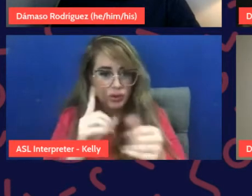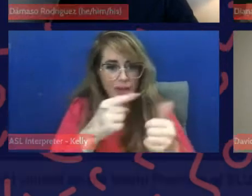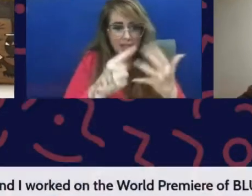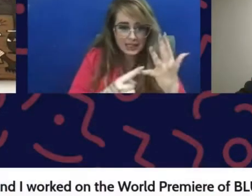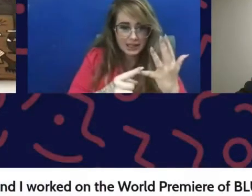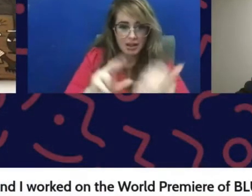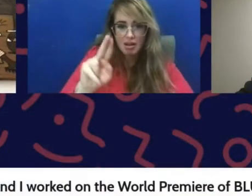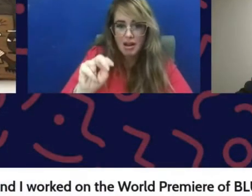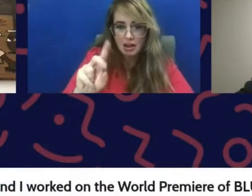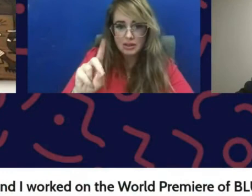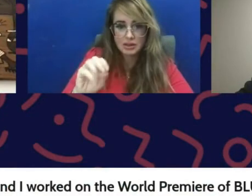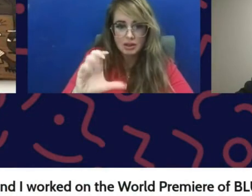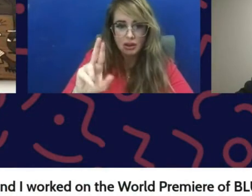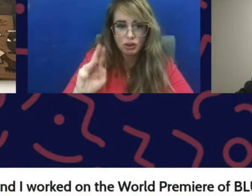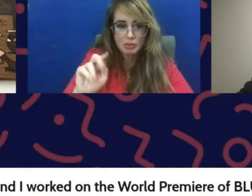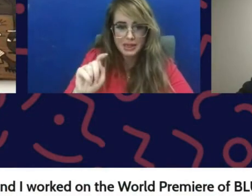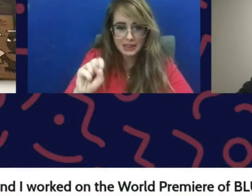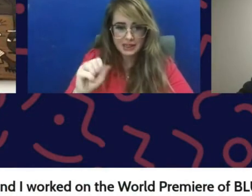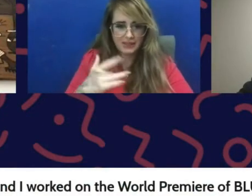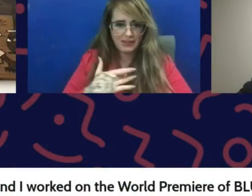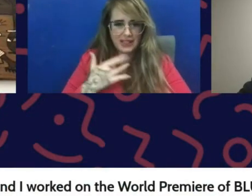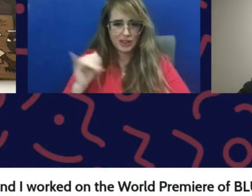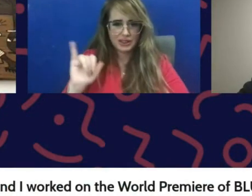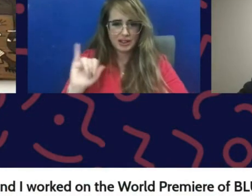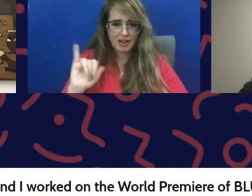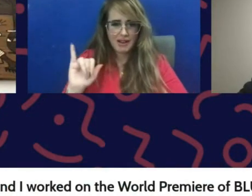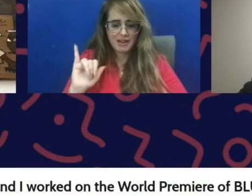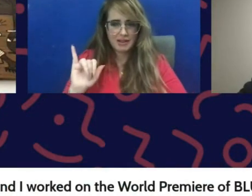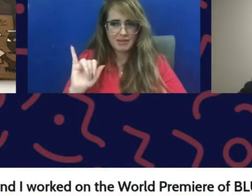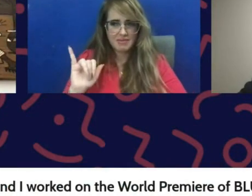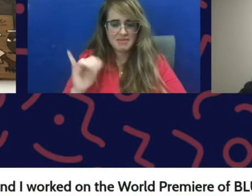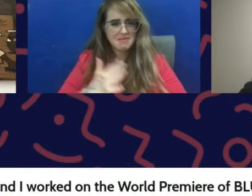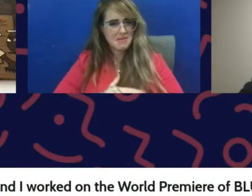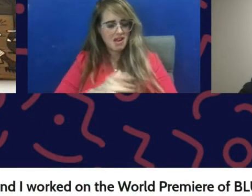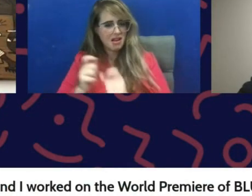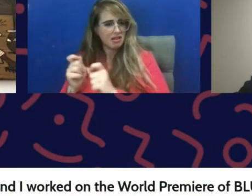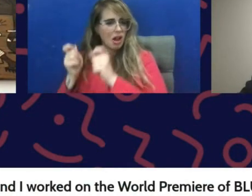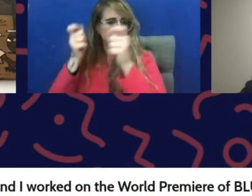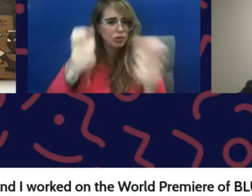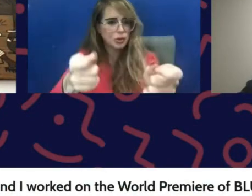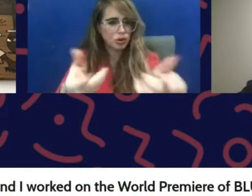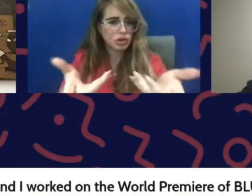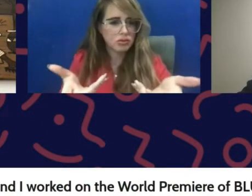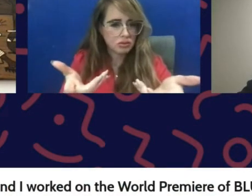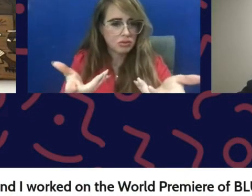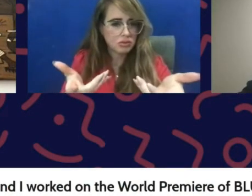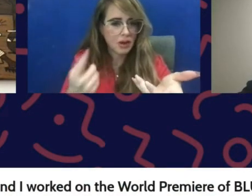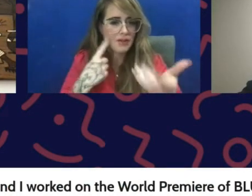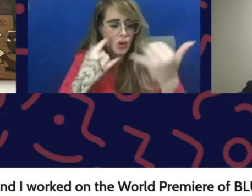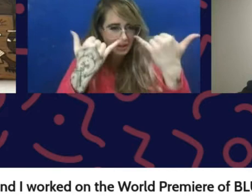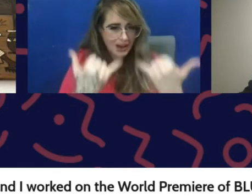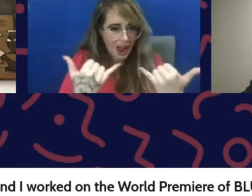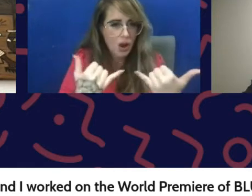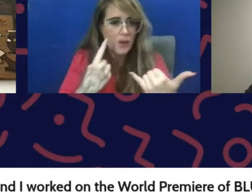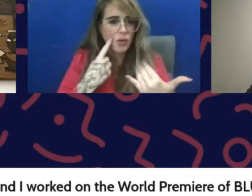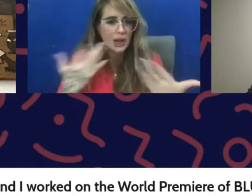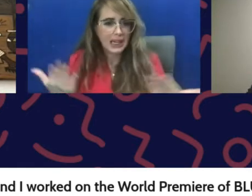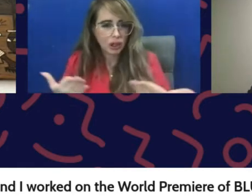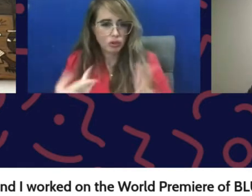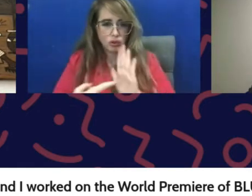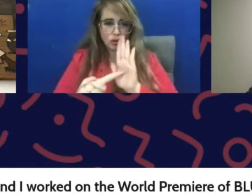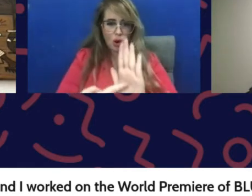undocuments feels like my contribution to like a now and here of immigration